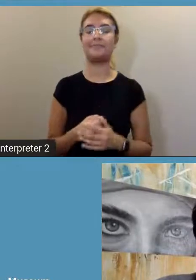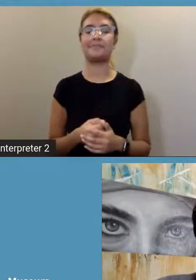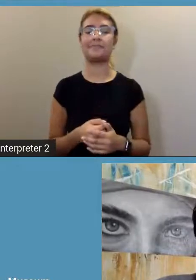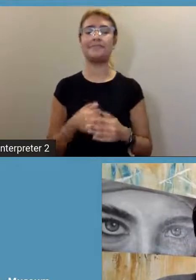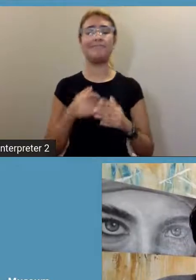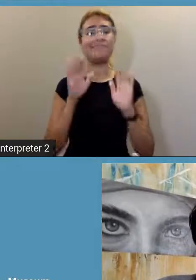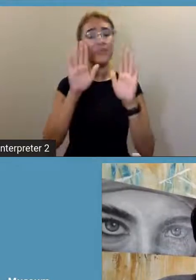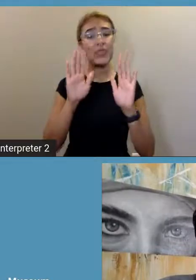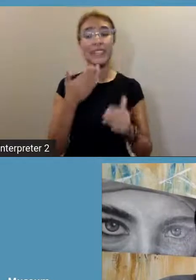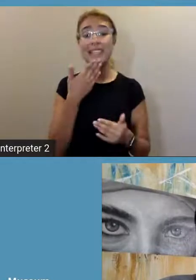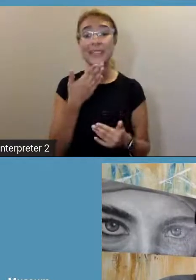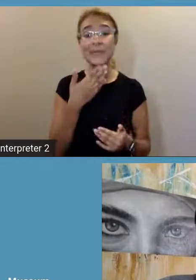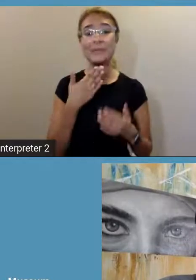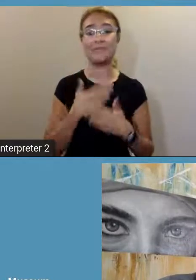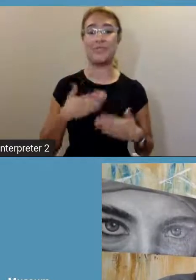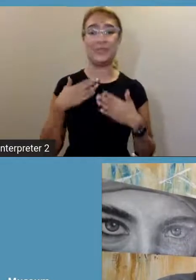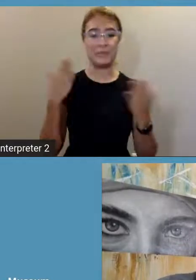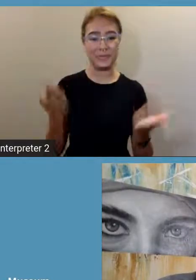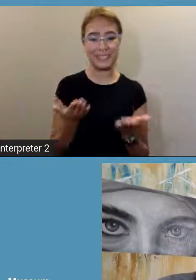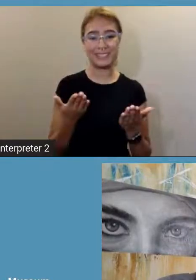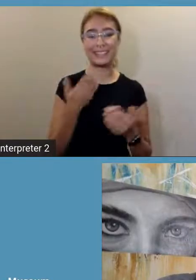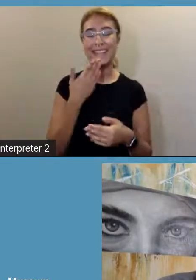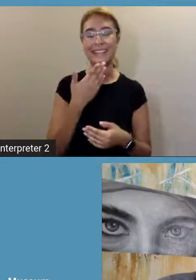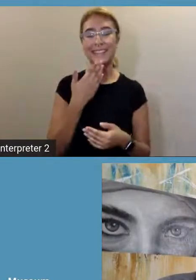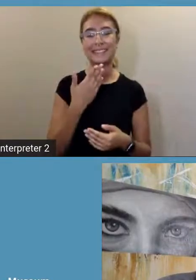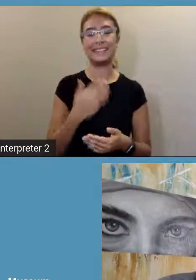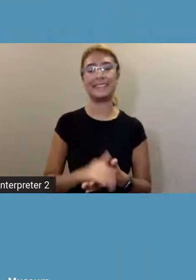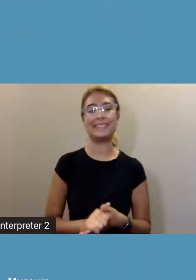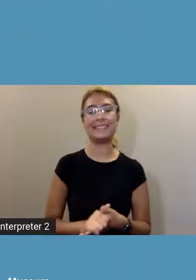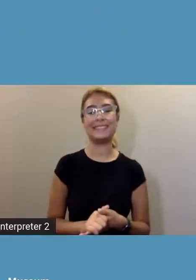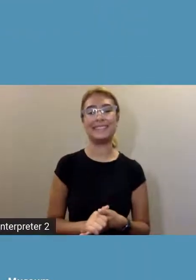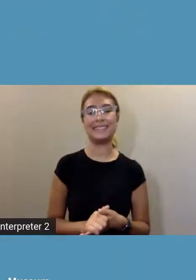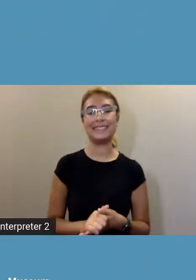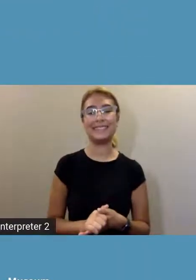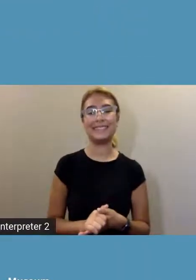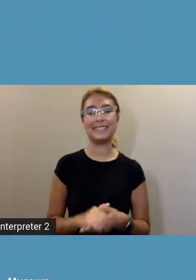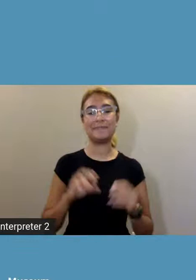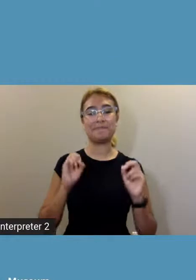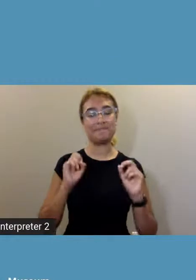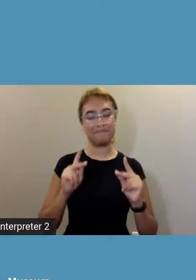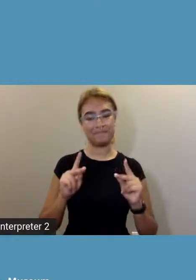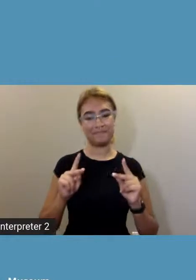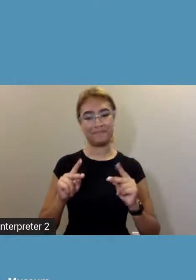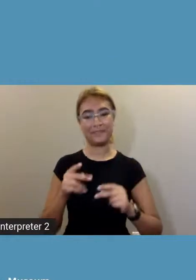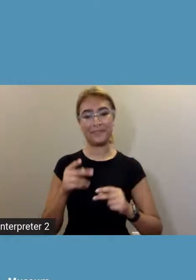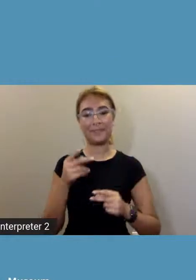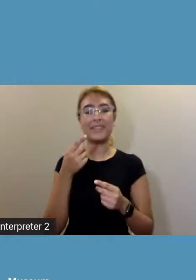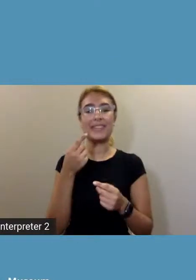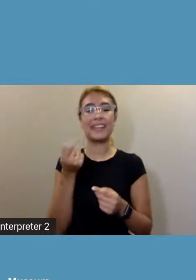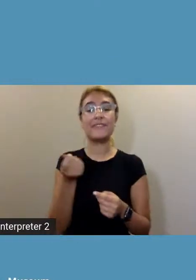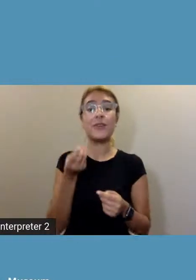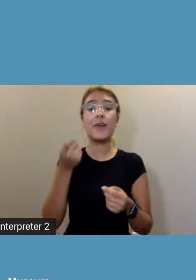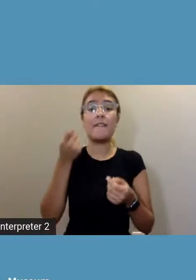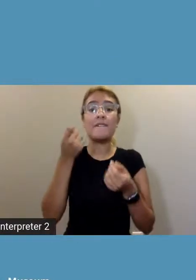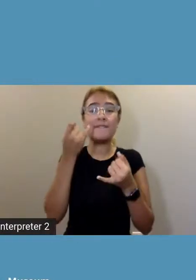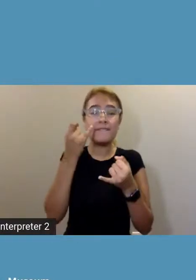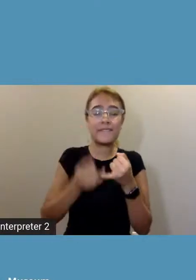you again. We appreciate you being here. No, thank you. Okay, and a few final notes here,